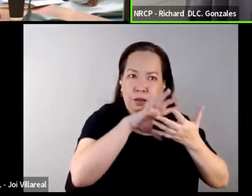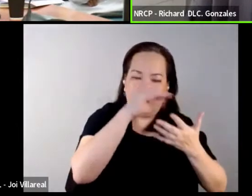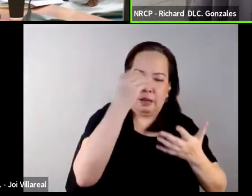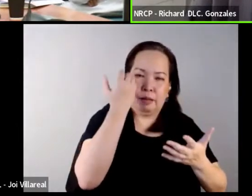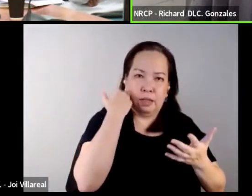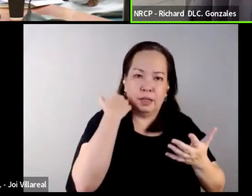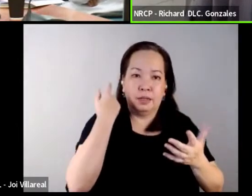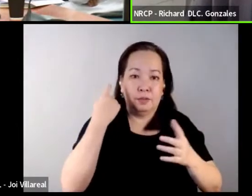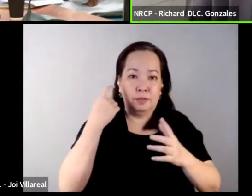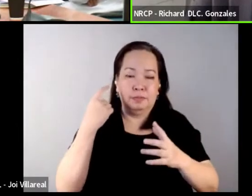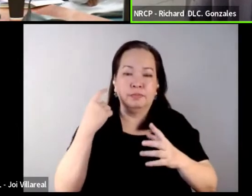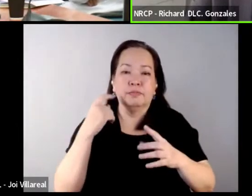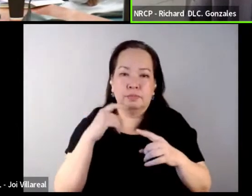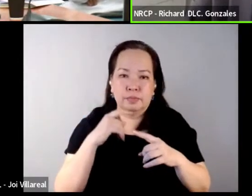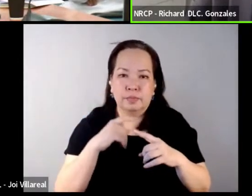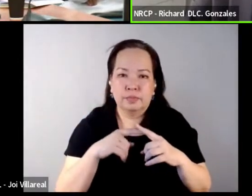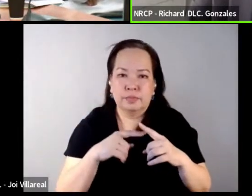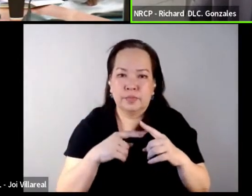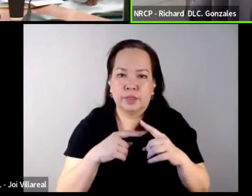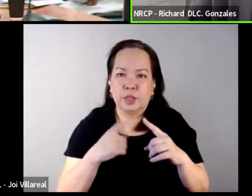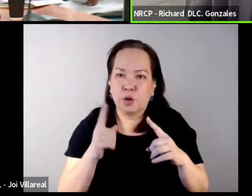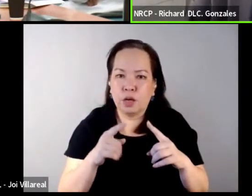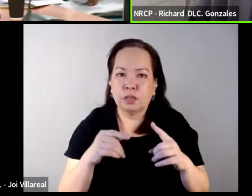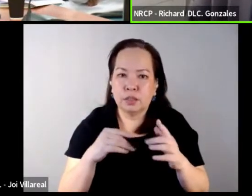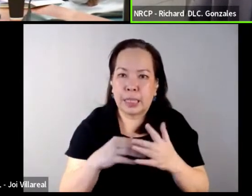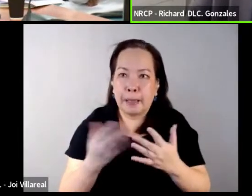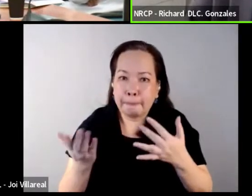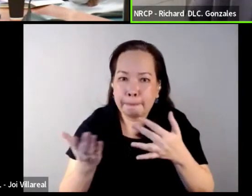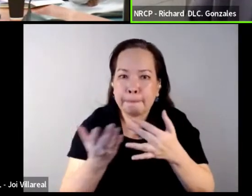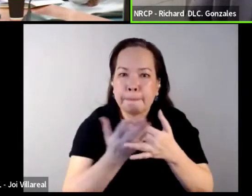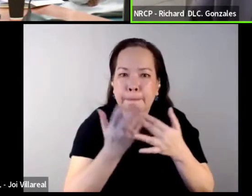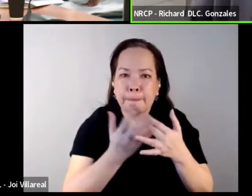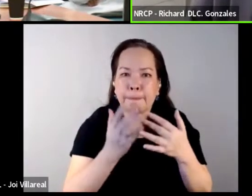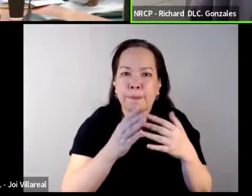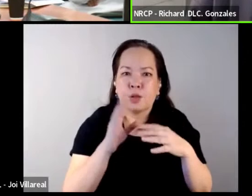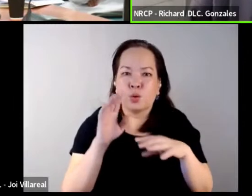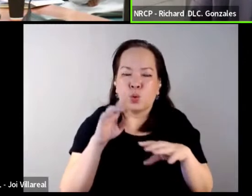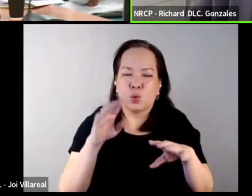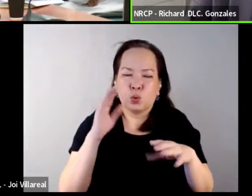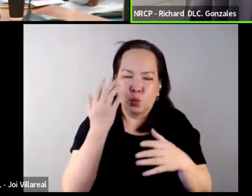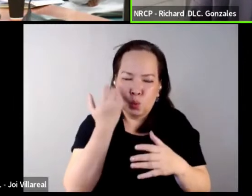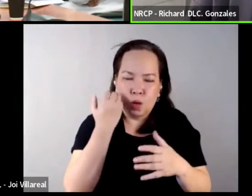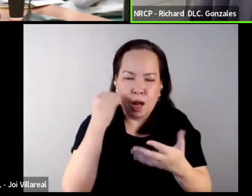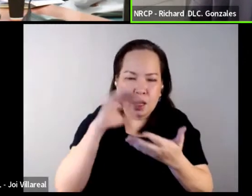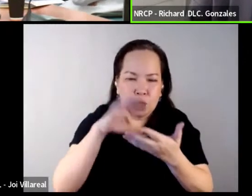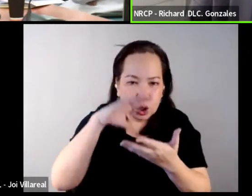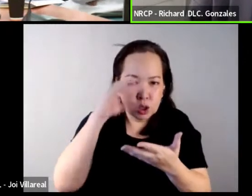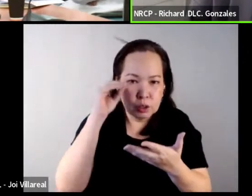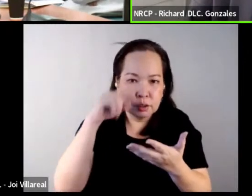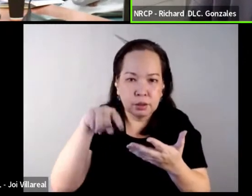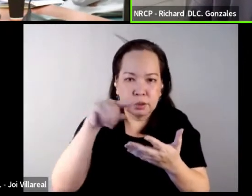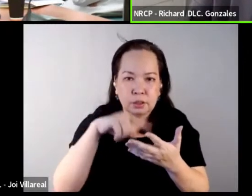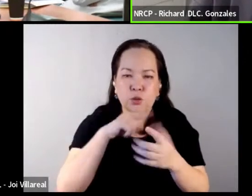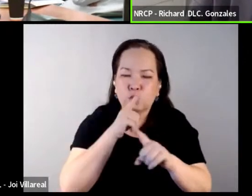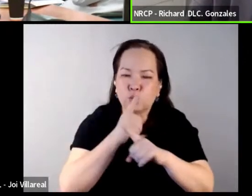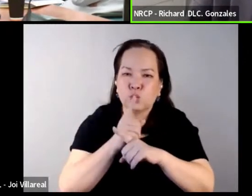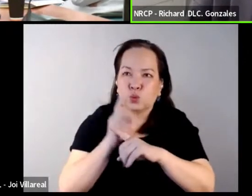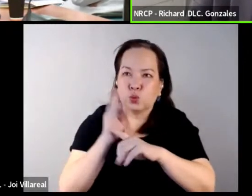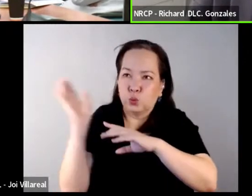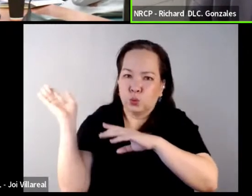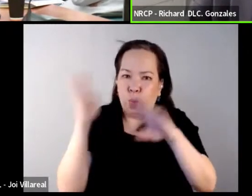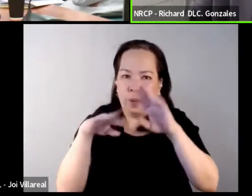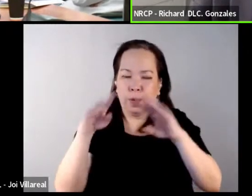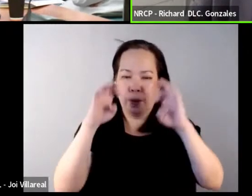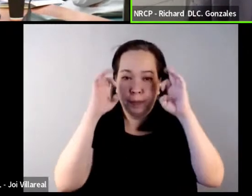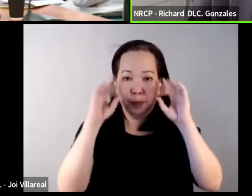to mitigate the persistence of learning poverty that was already an alarming problem in our